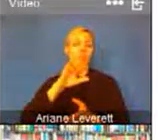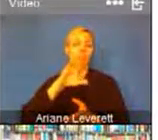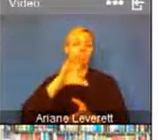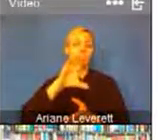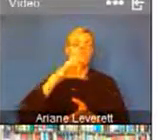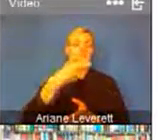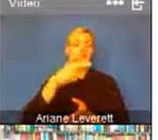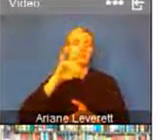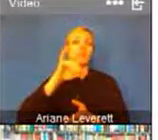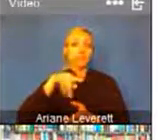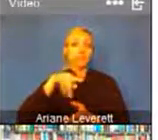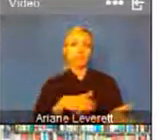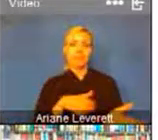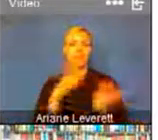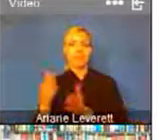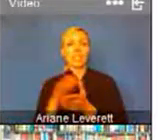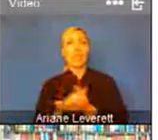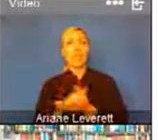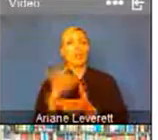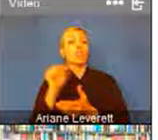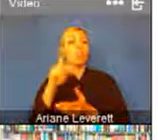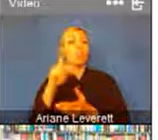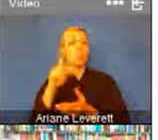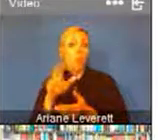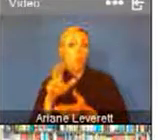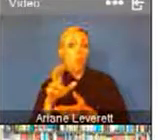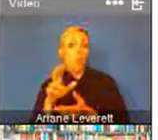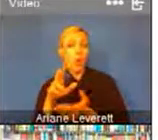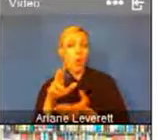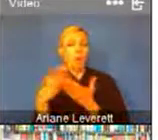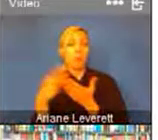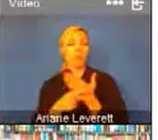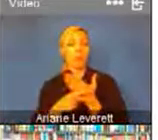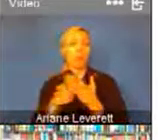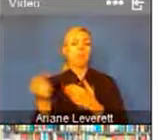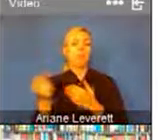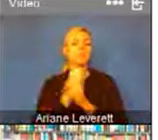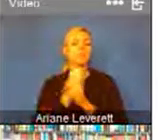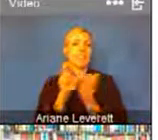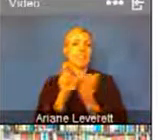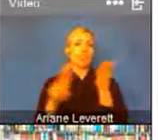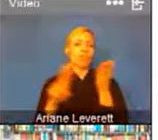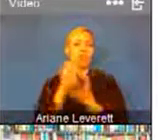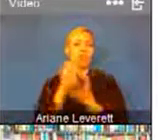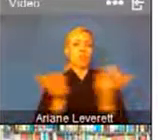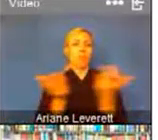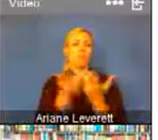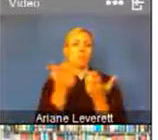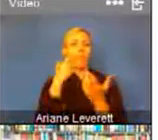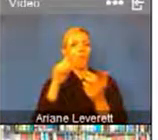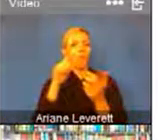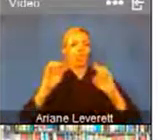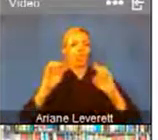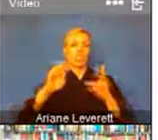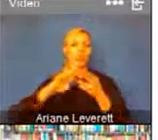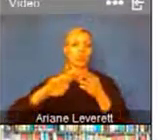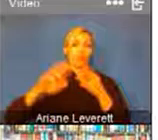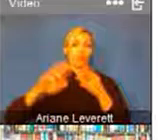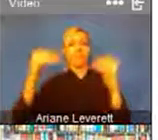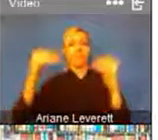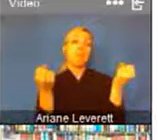NGOs active here, just to mention Save the Children, Childhood Poverty Research and Policy Center, which